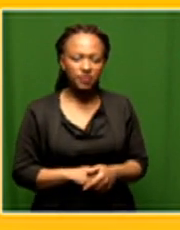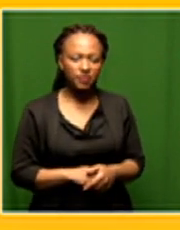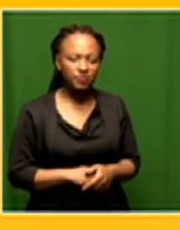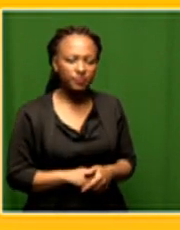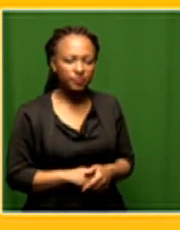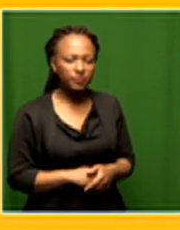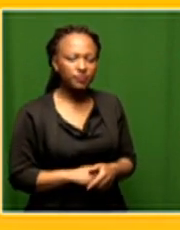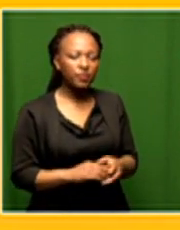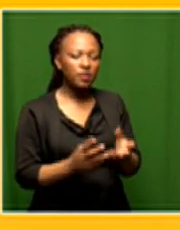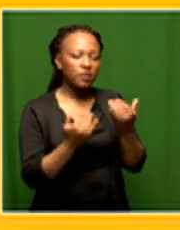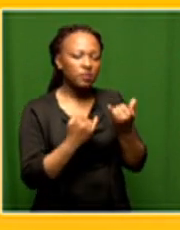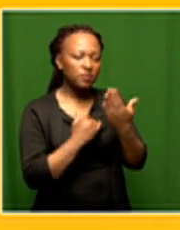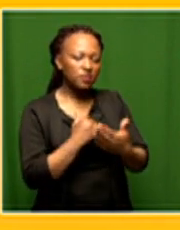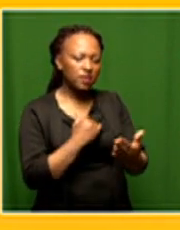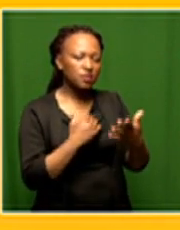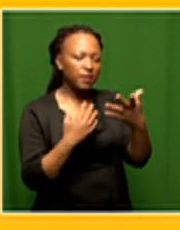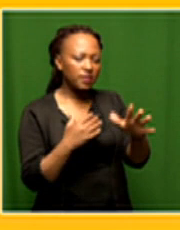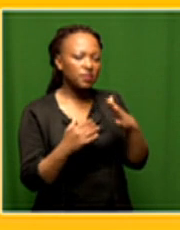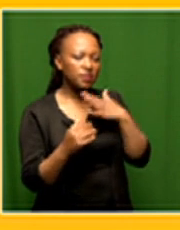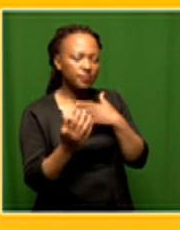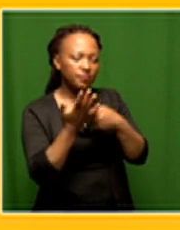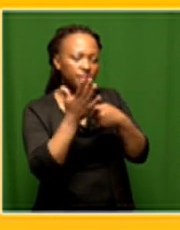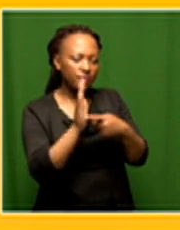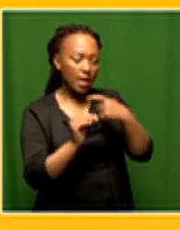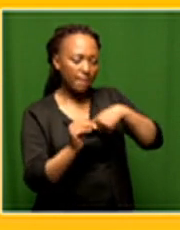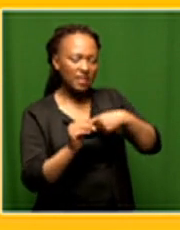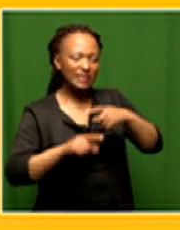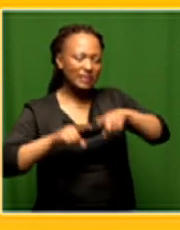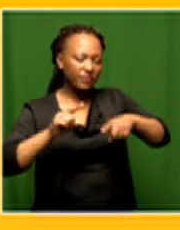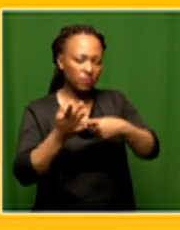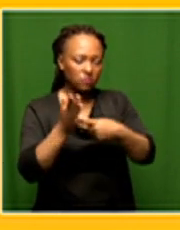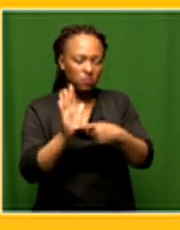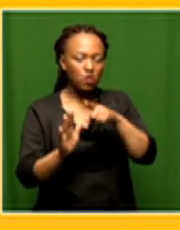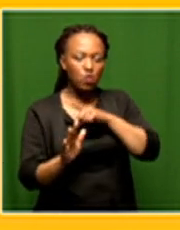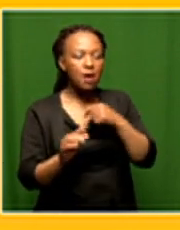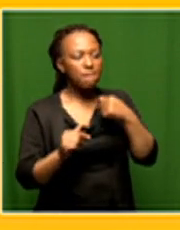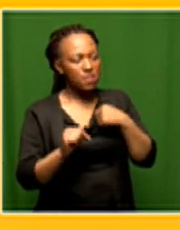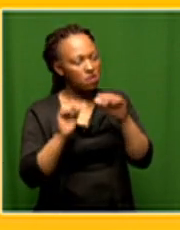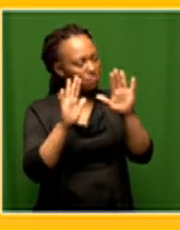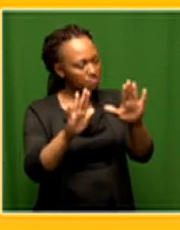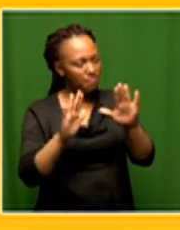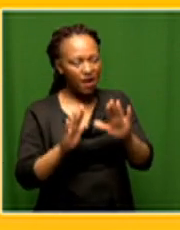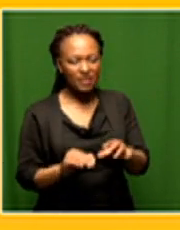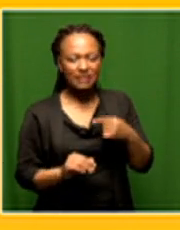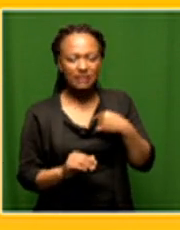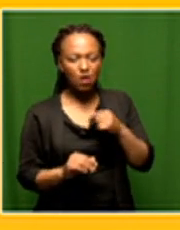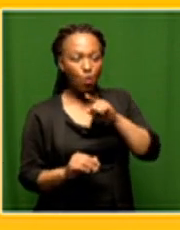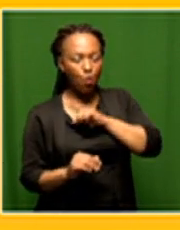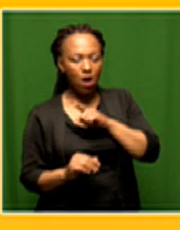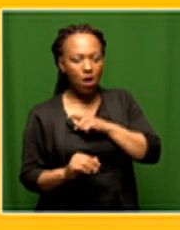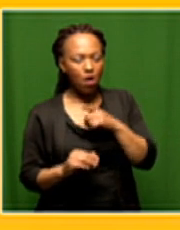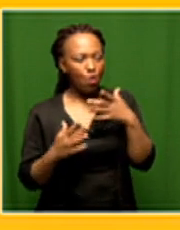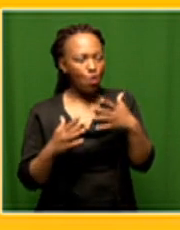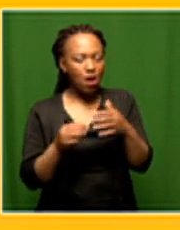Like I said, this is really meant to capture all the different personalities. And yeah, I was blessed enough to be surrounded by a